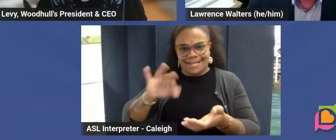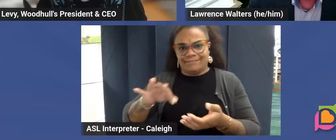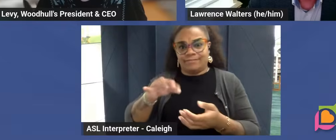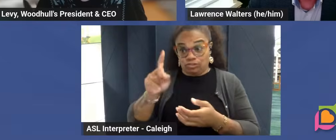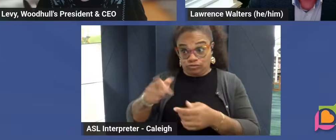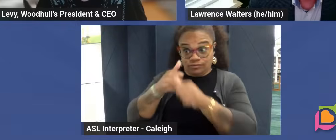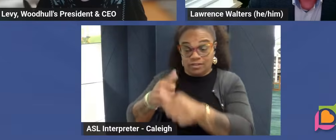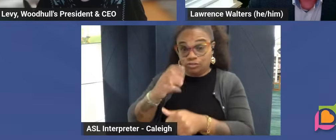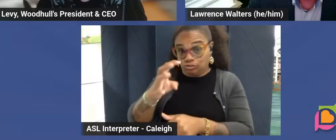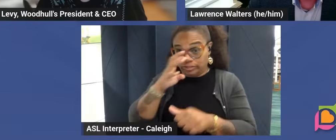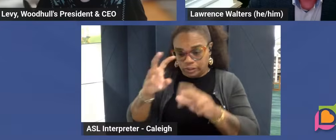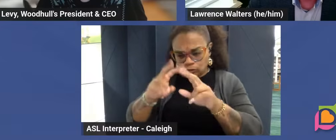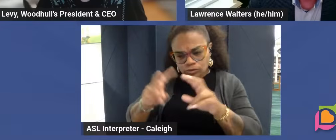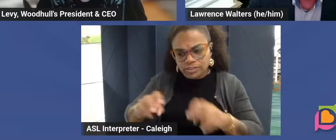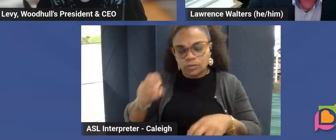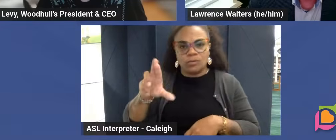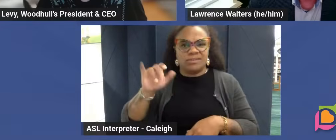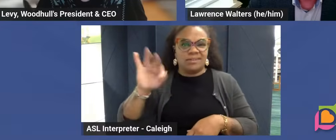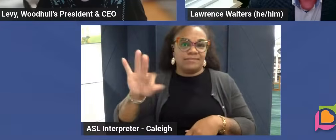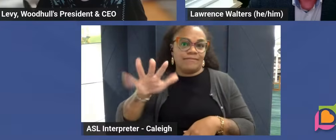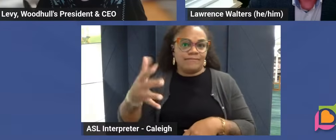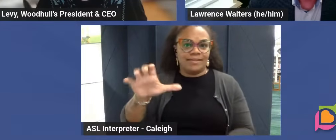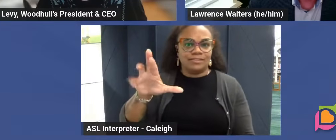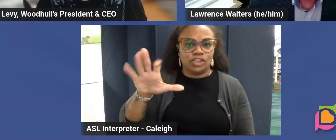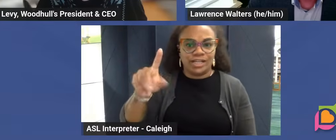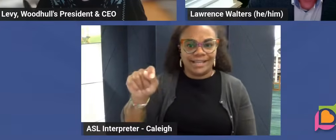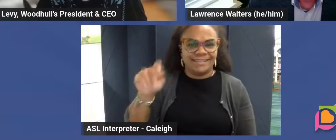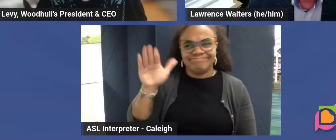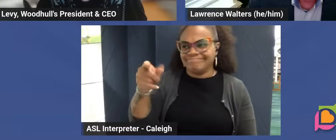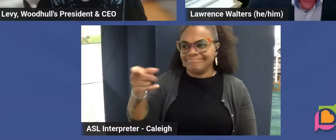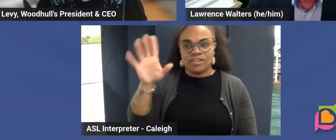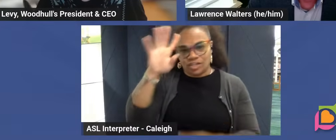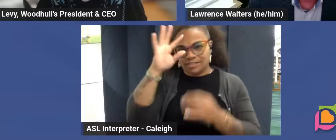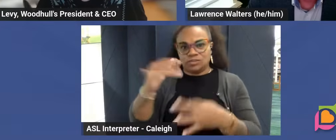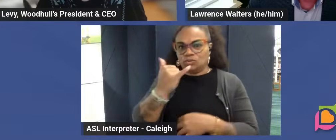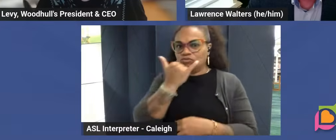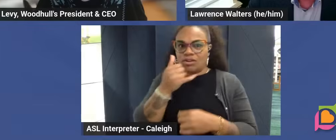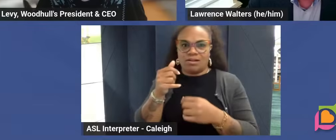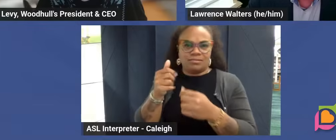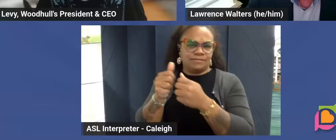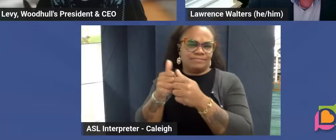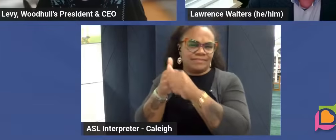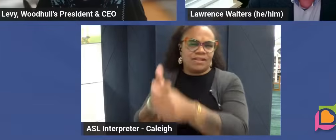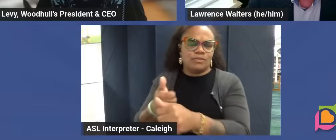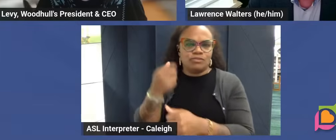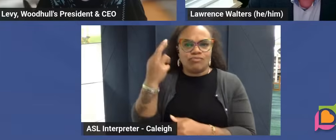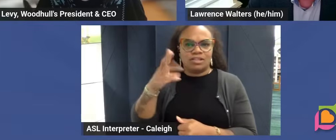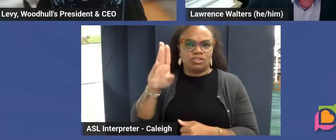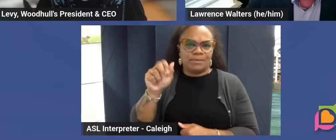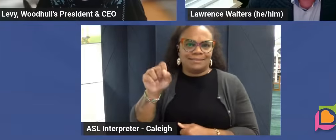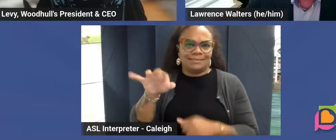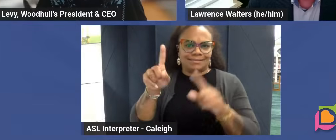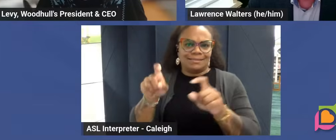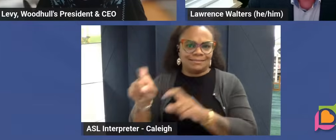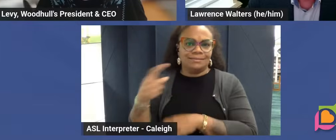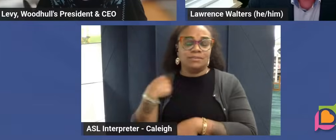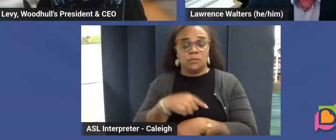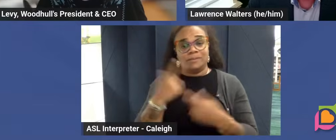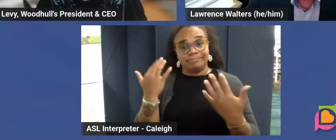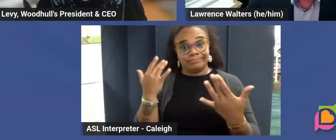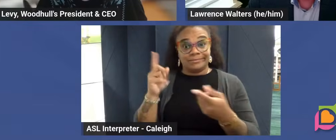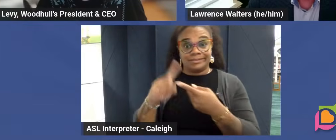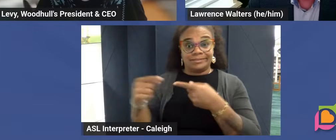applied or whether the Fifth Circuit got it wrong with the rational basis test. And so then we waited after oral argument,